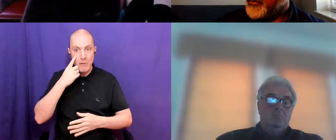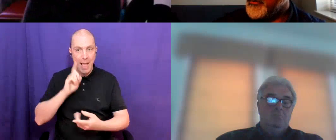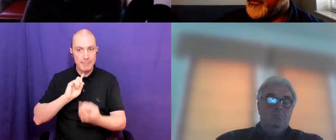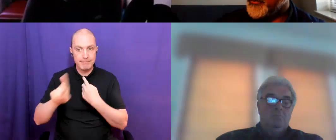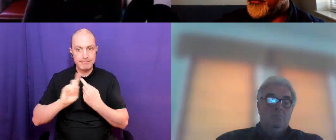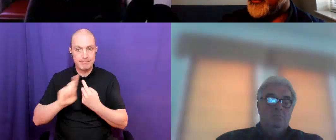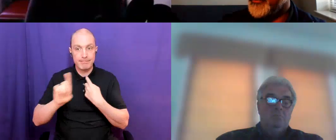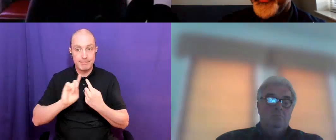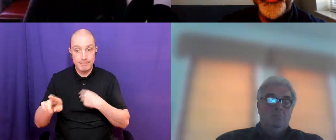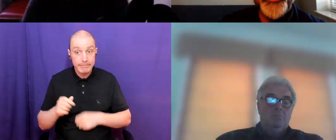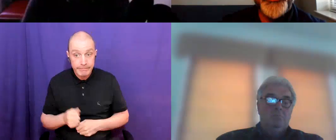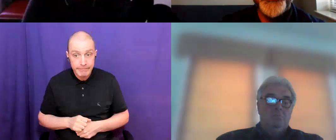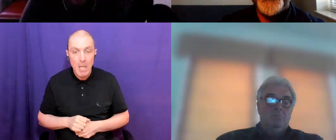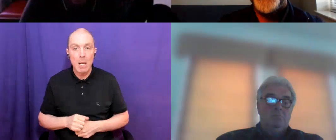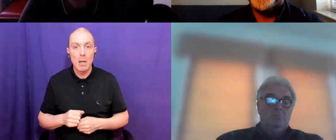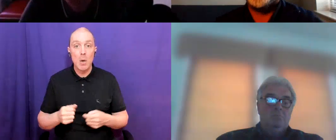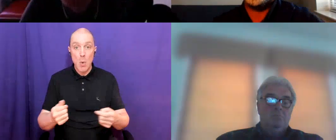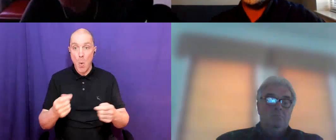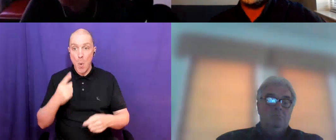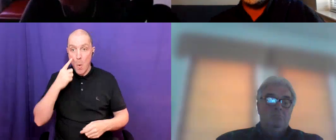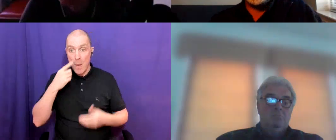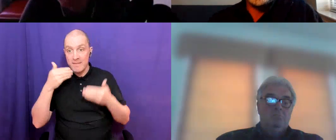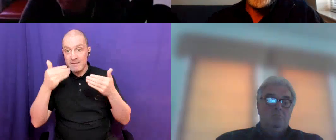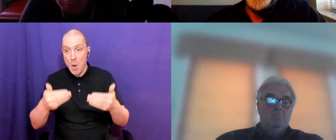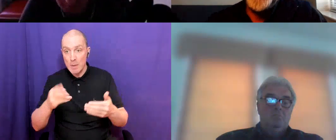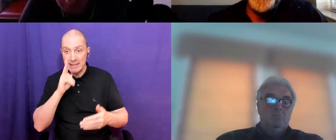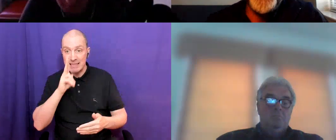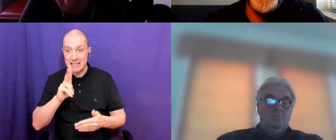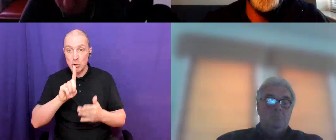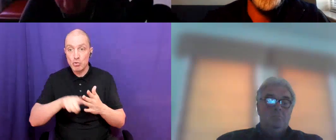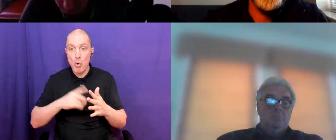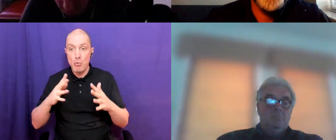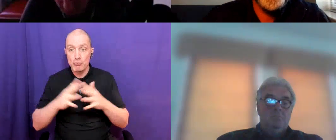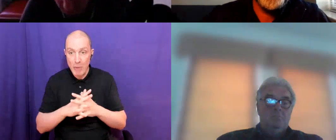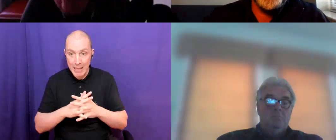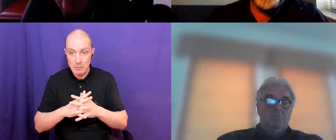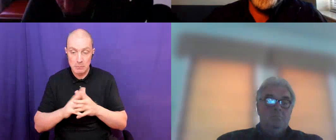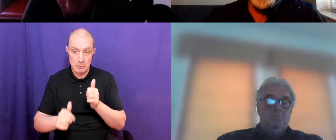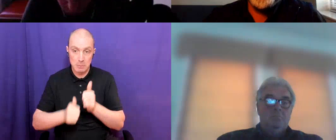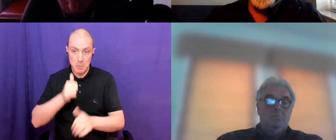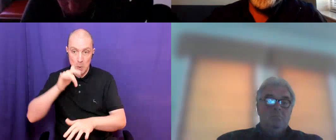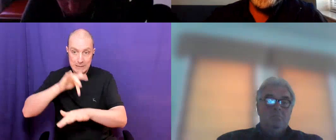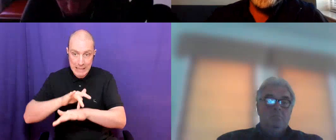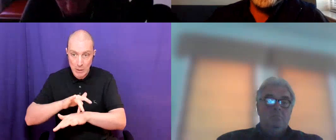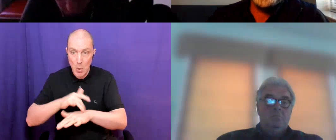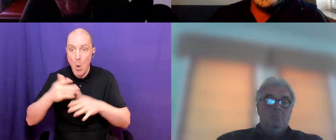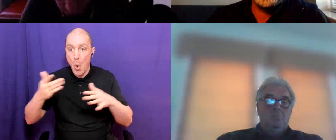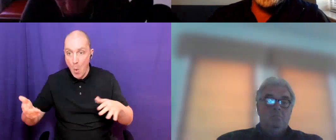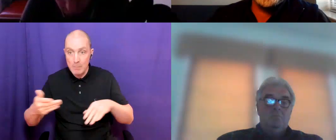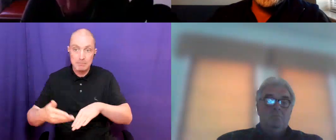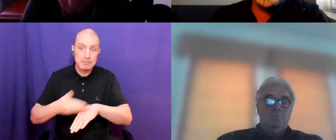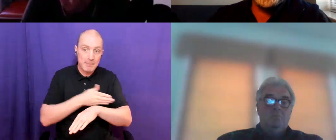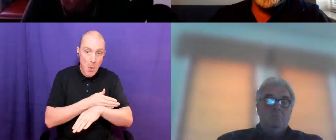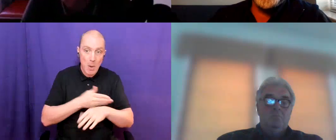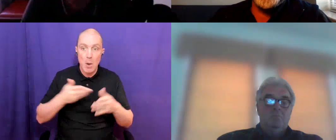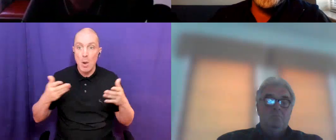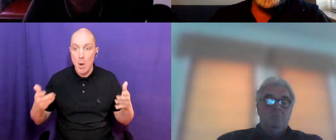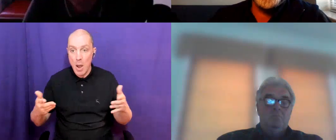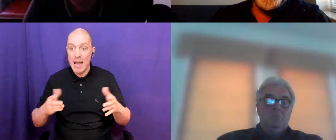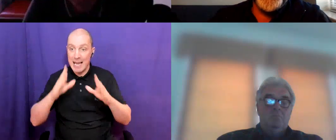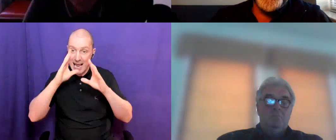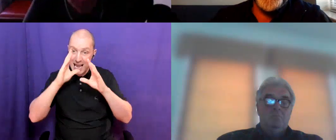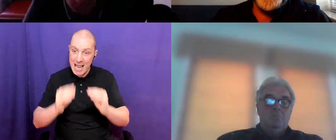I look forward to seeing you all at the John Wright, if not before, and I wish every one of you, just